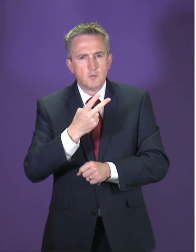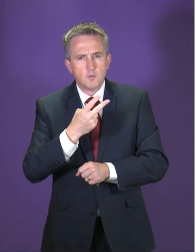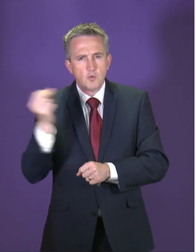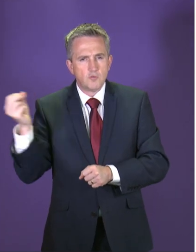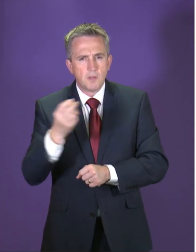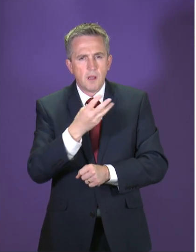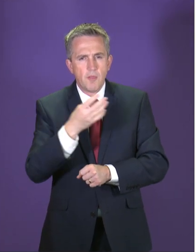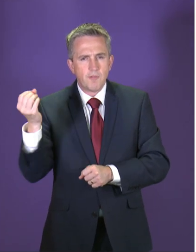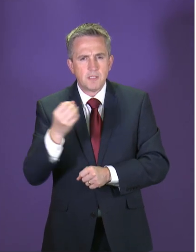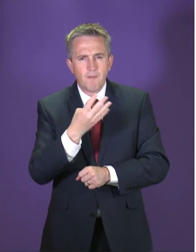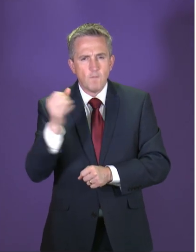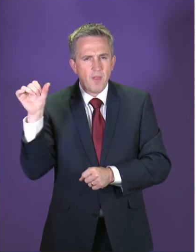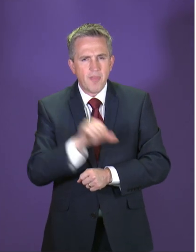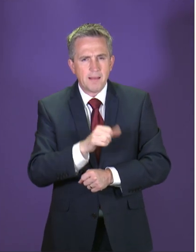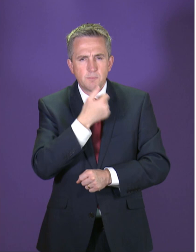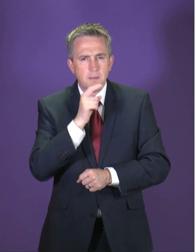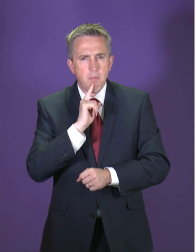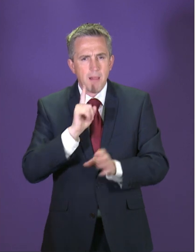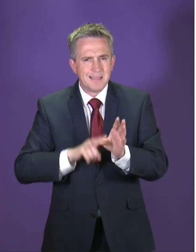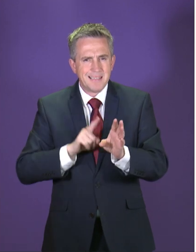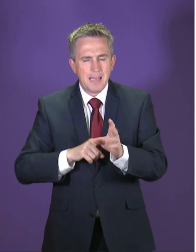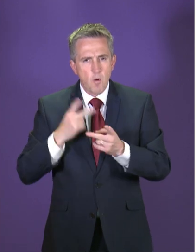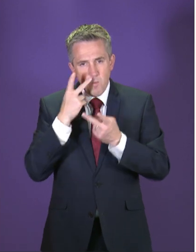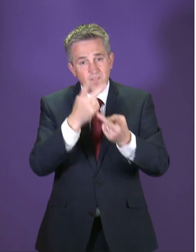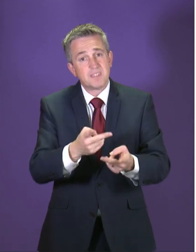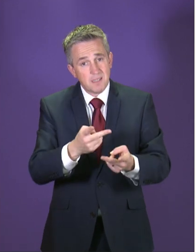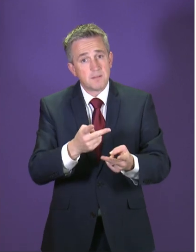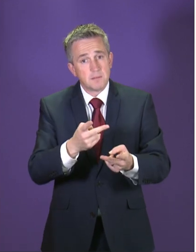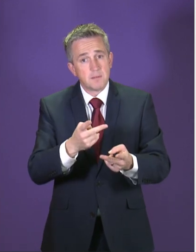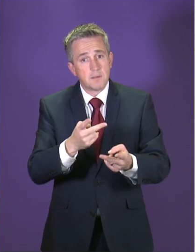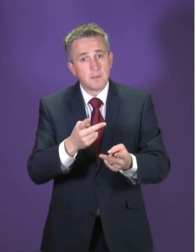400,000 people a year would visit it. So that was a real